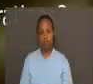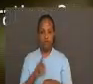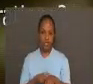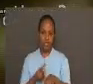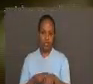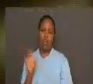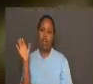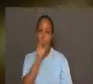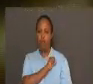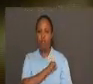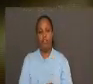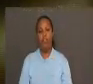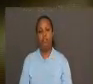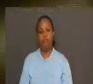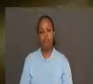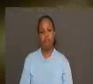Time's up!